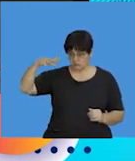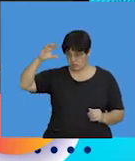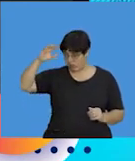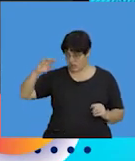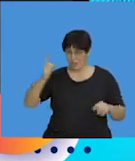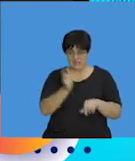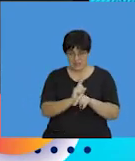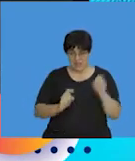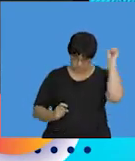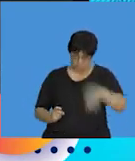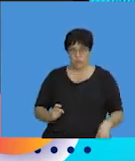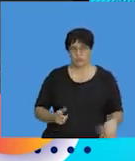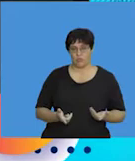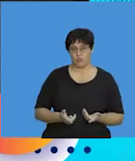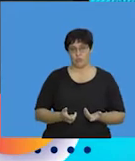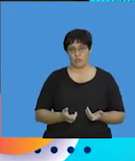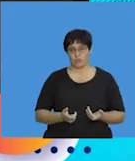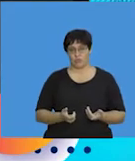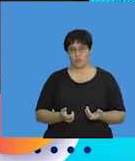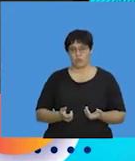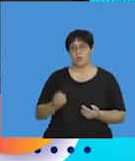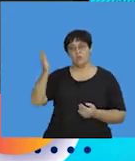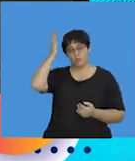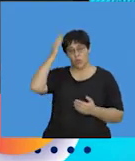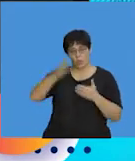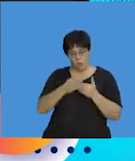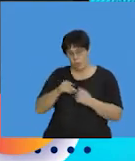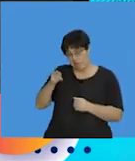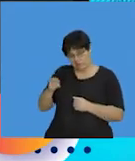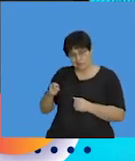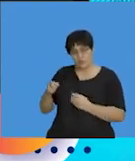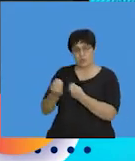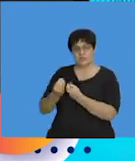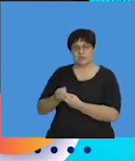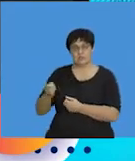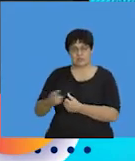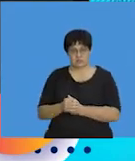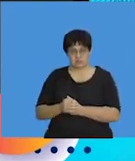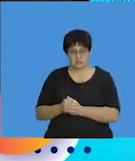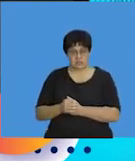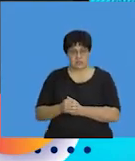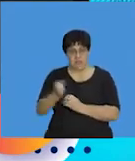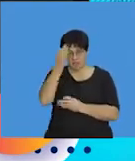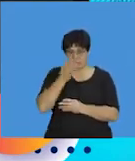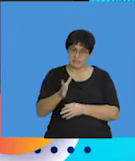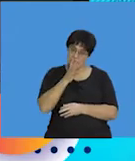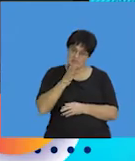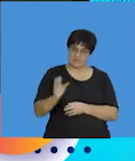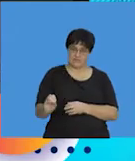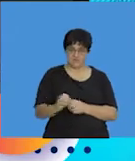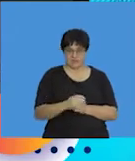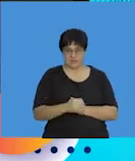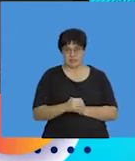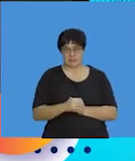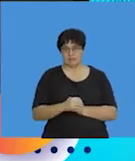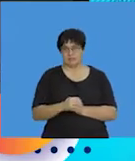object. I know a lot more about the object. I know a lot more information